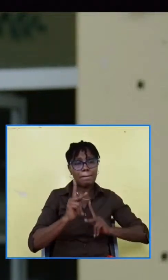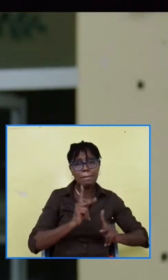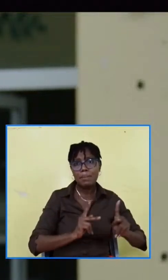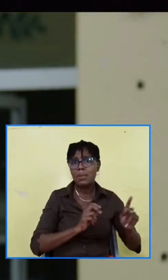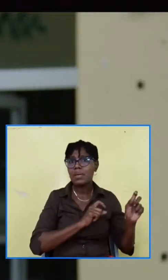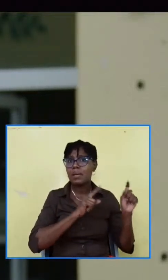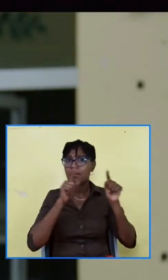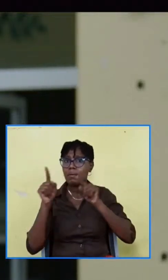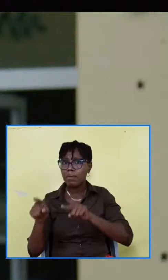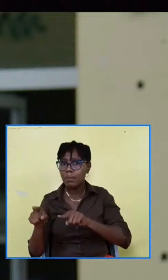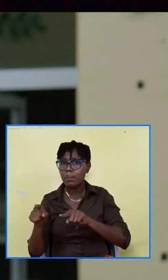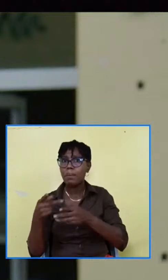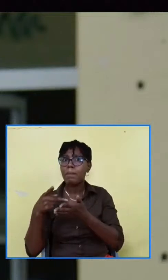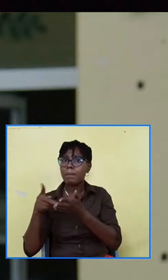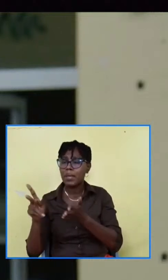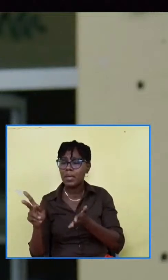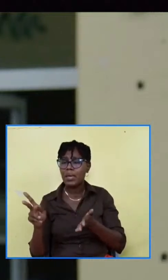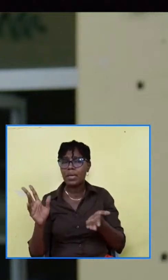said, from